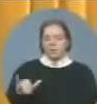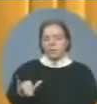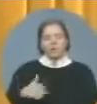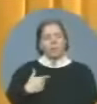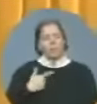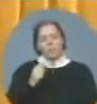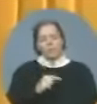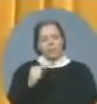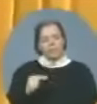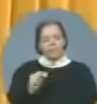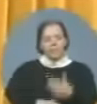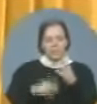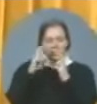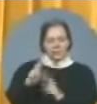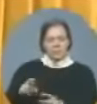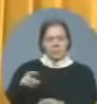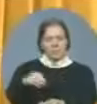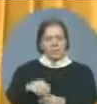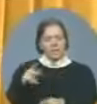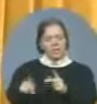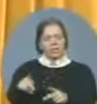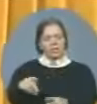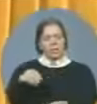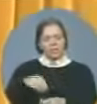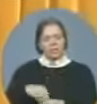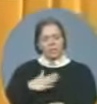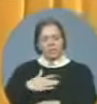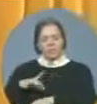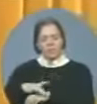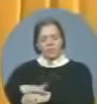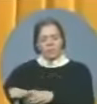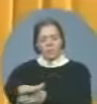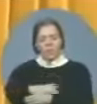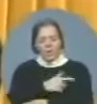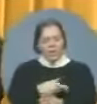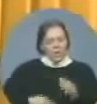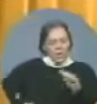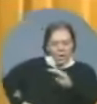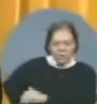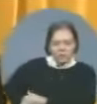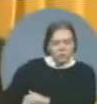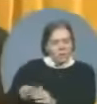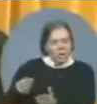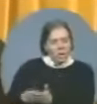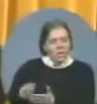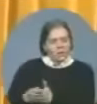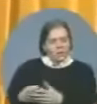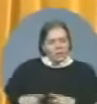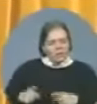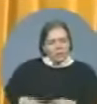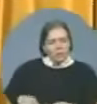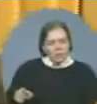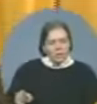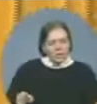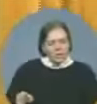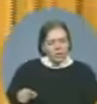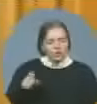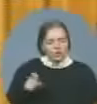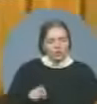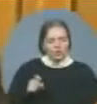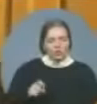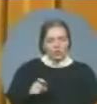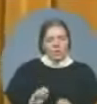people of Surrey that they would bribe their own MP? How can this government continue to condone such behaviour?